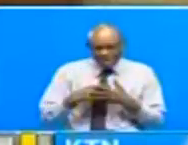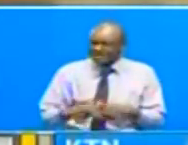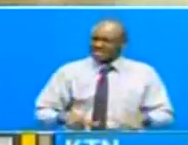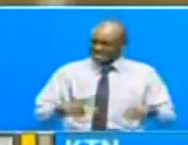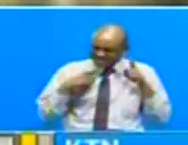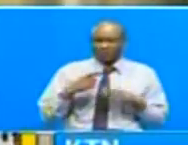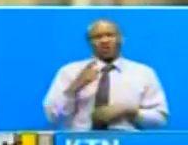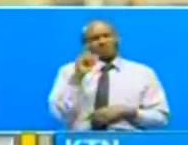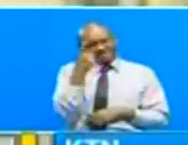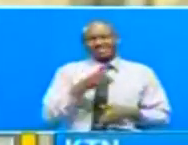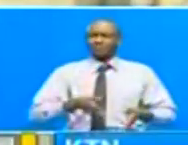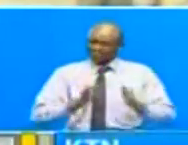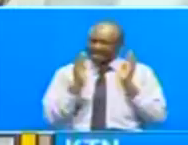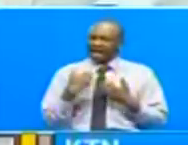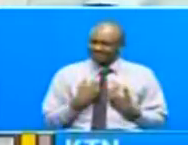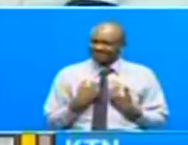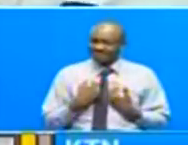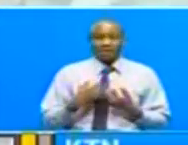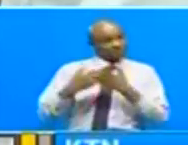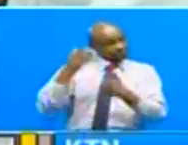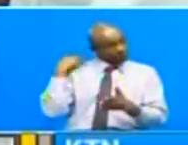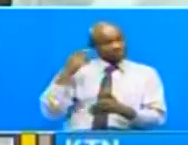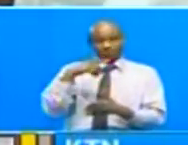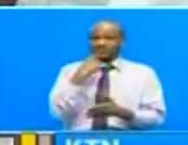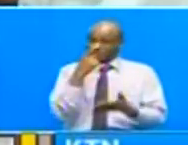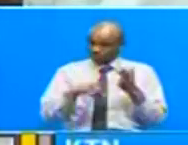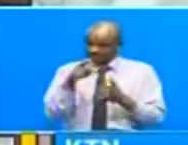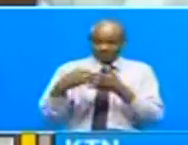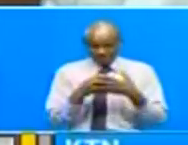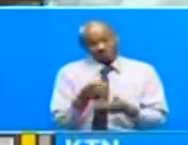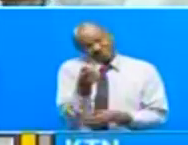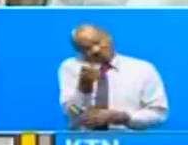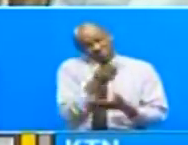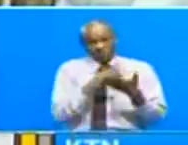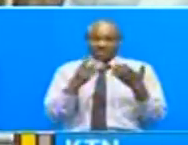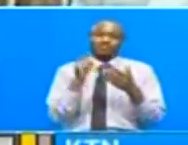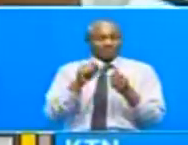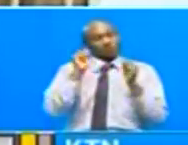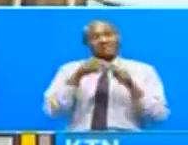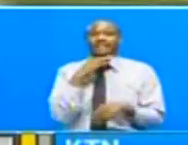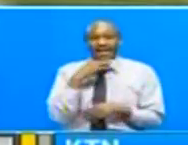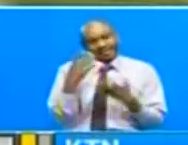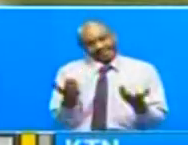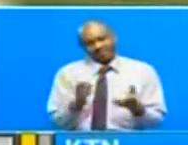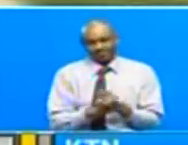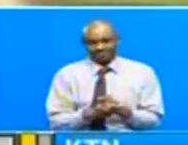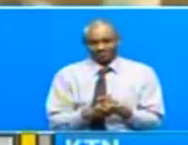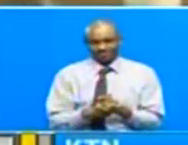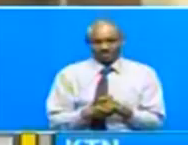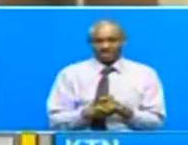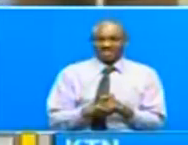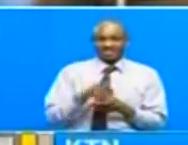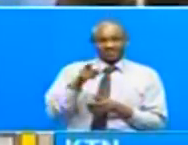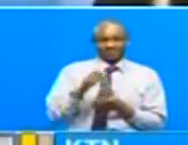to see his first birthday. Initial diagnosis had given baby Brian just a few weeks to live, if not days, and this is